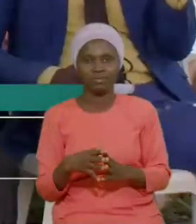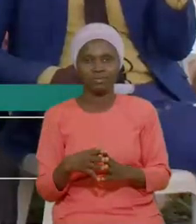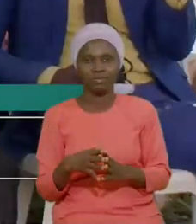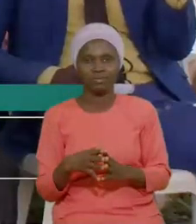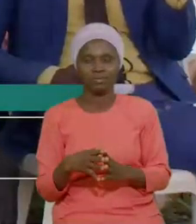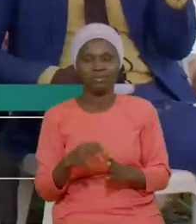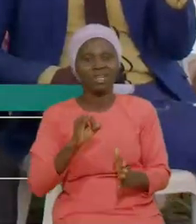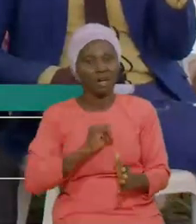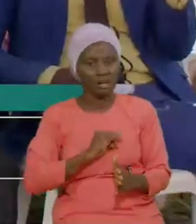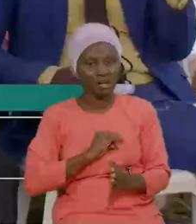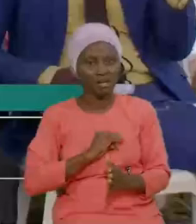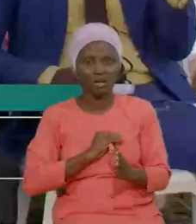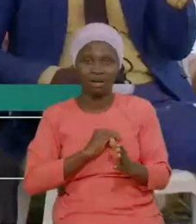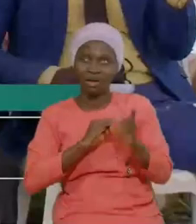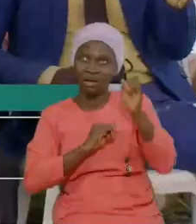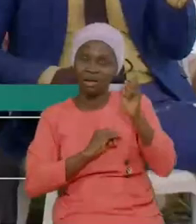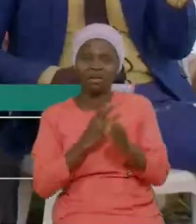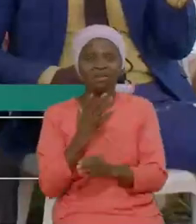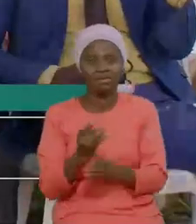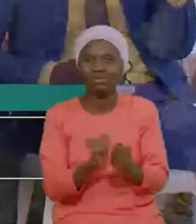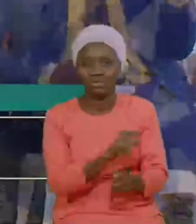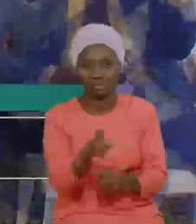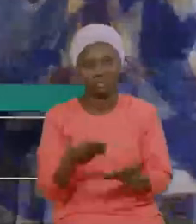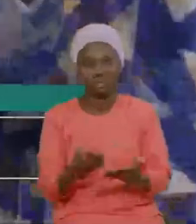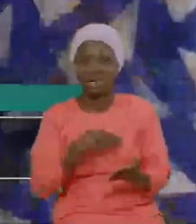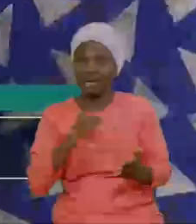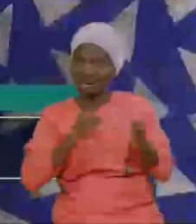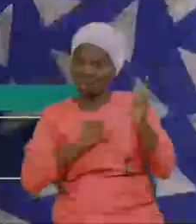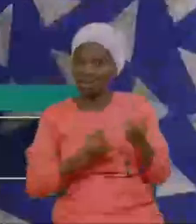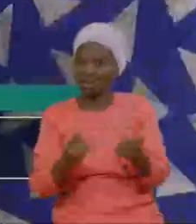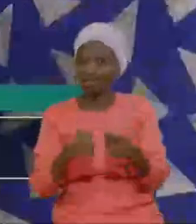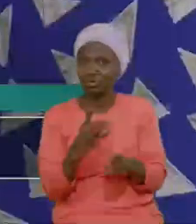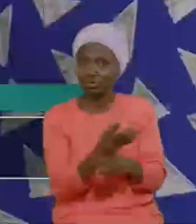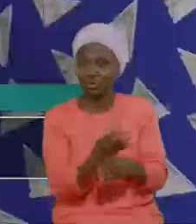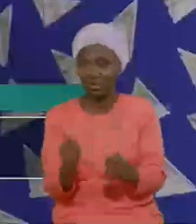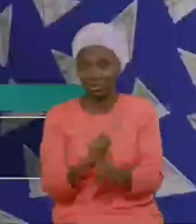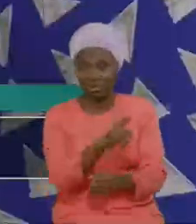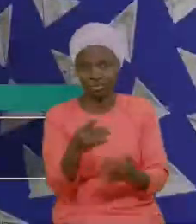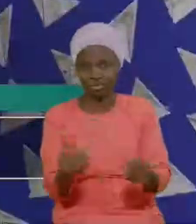I'm pleading with you, and I come to plead with you today.